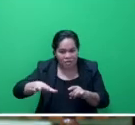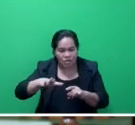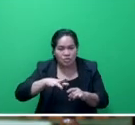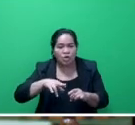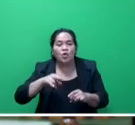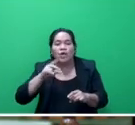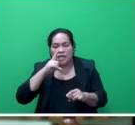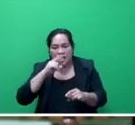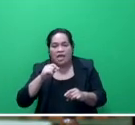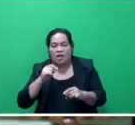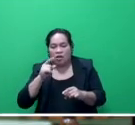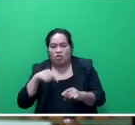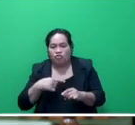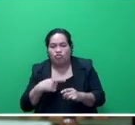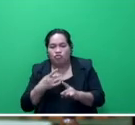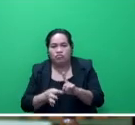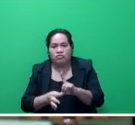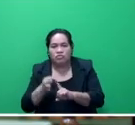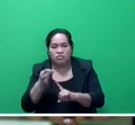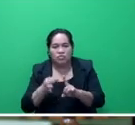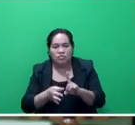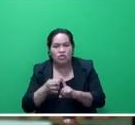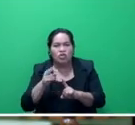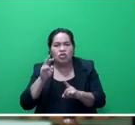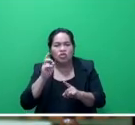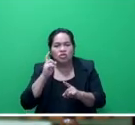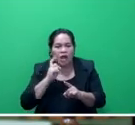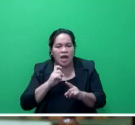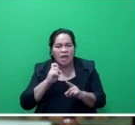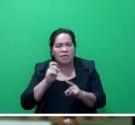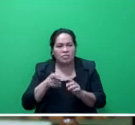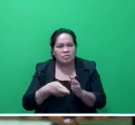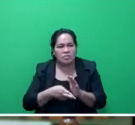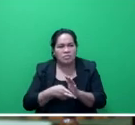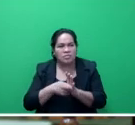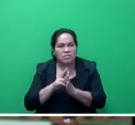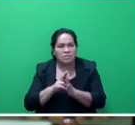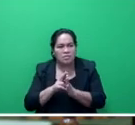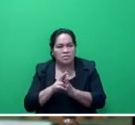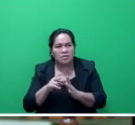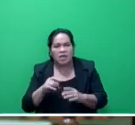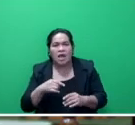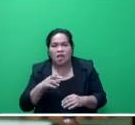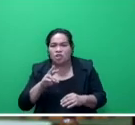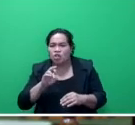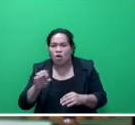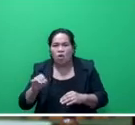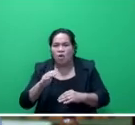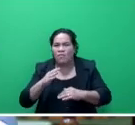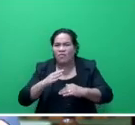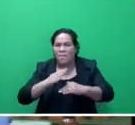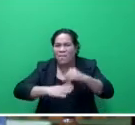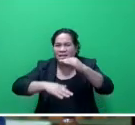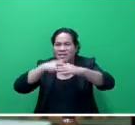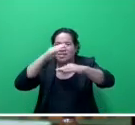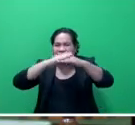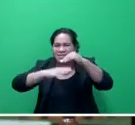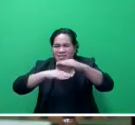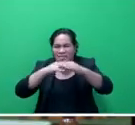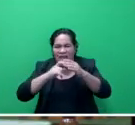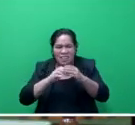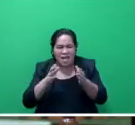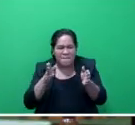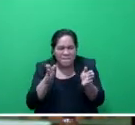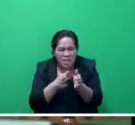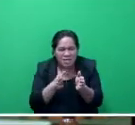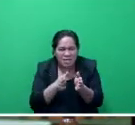development, with particular emphasis on revising plot ratio, reducing the setback for double-story buildings, and minimum lot size requirements.